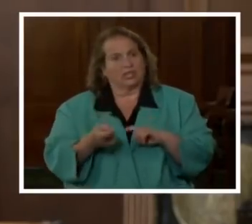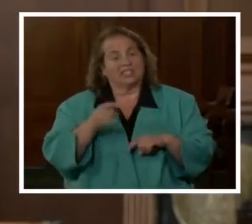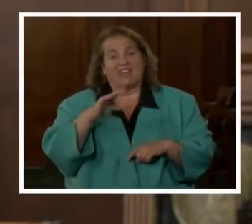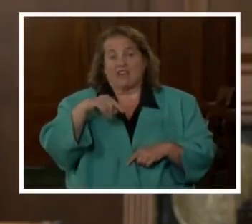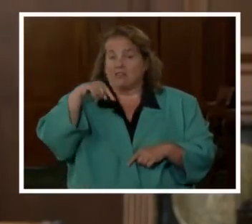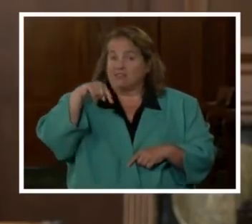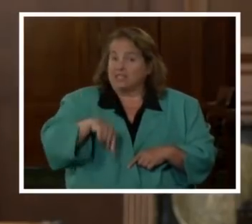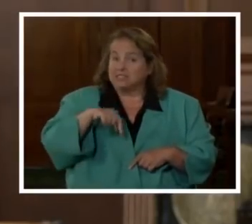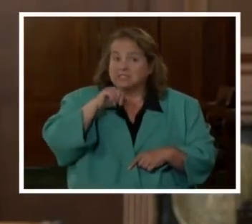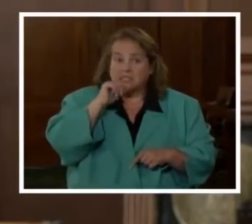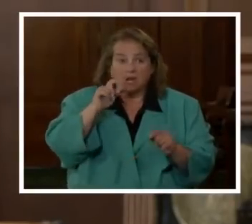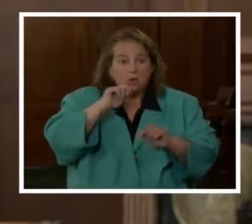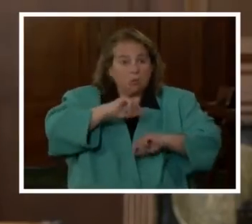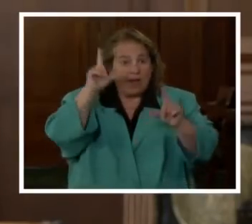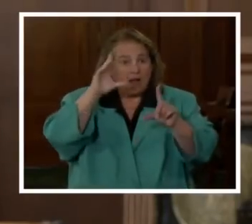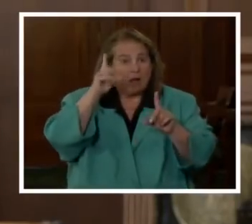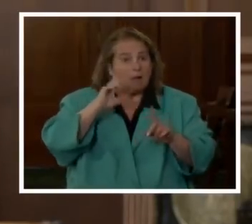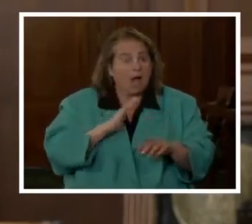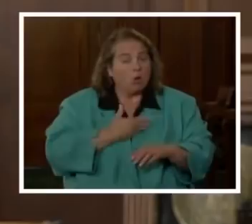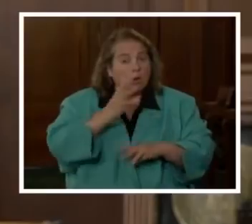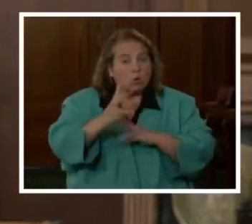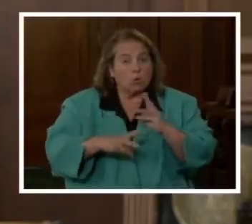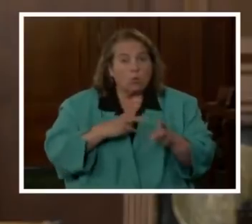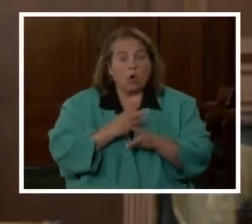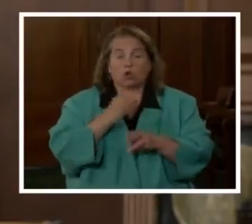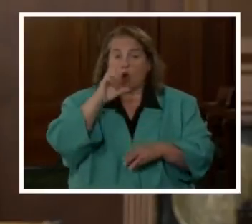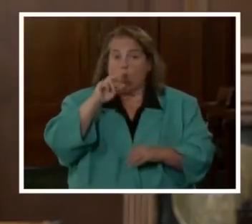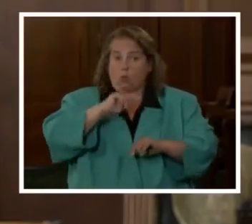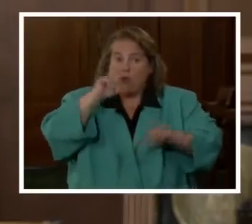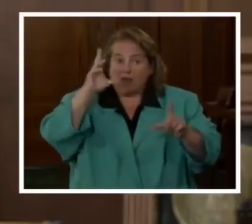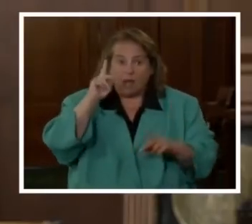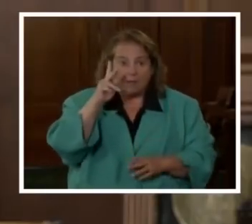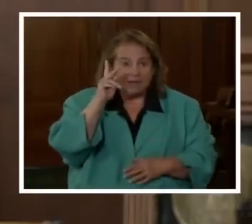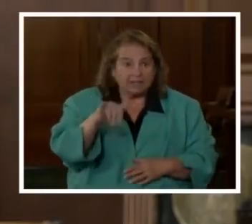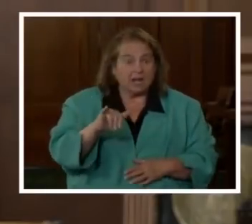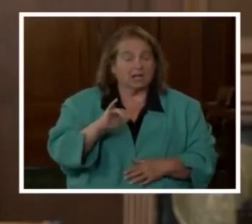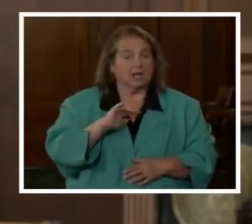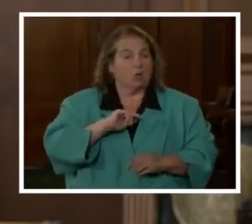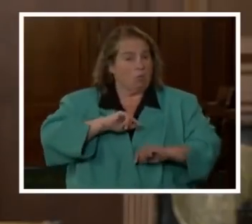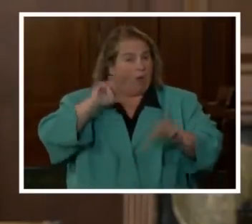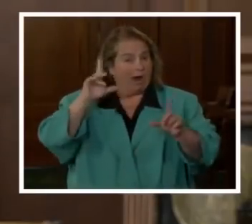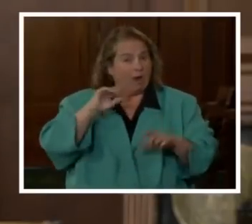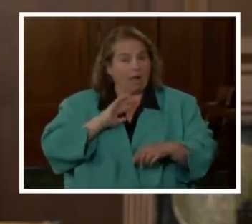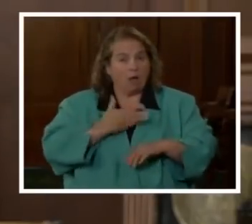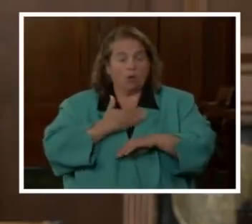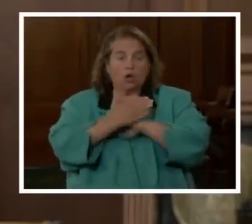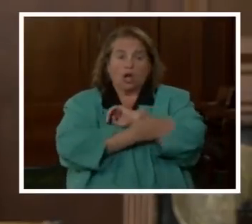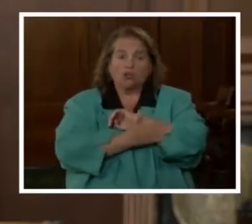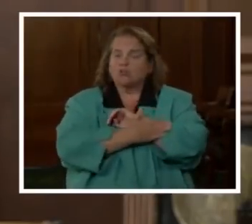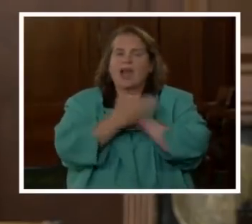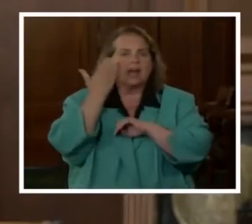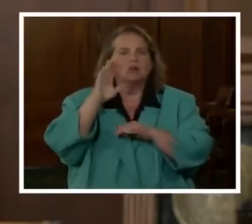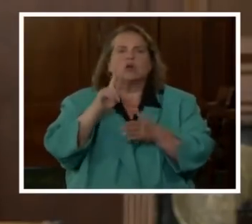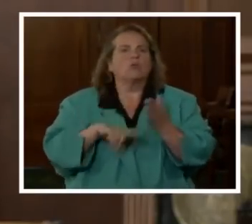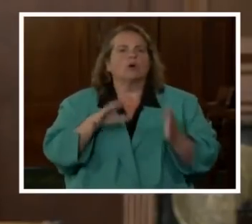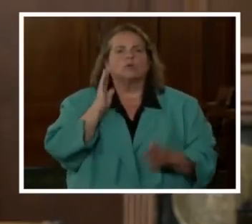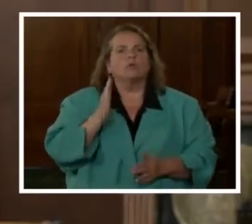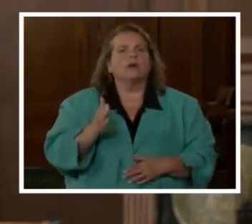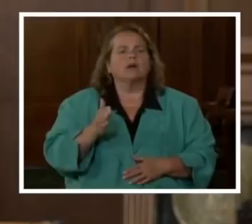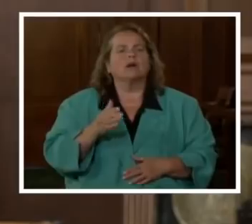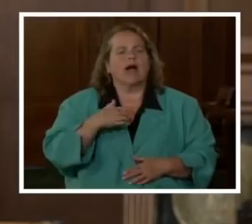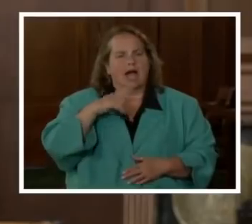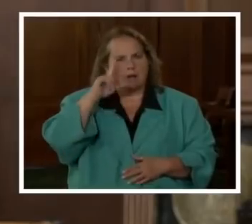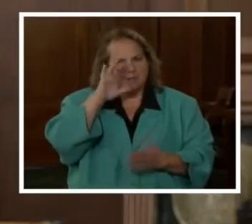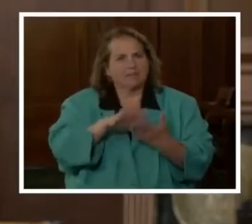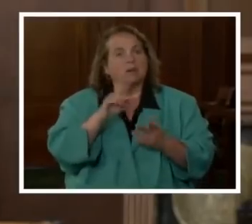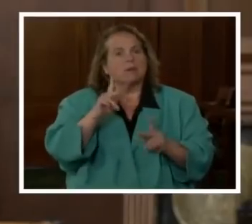wake up our world and our Commonwealth and our country, I just don't know what will. So I believe people